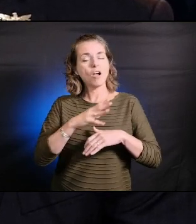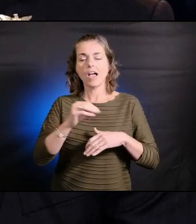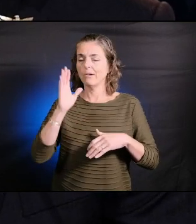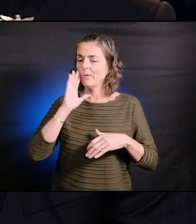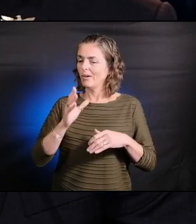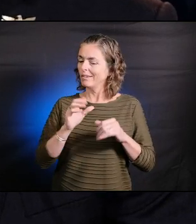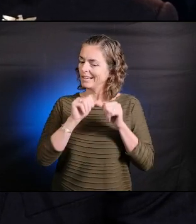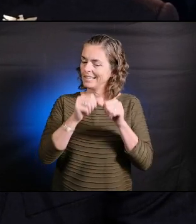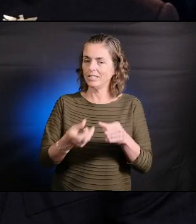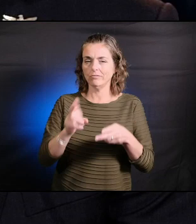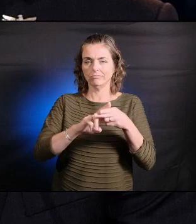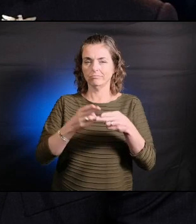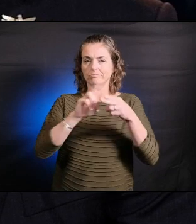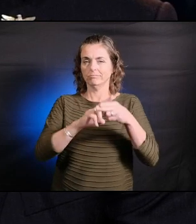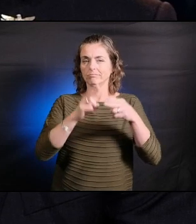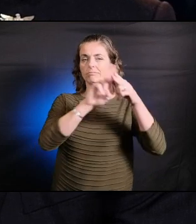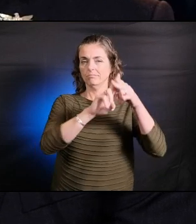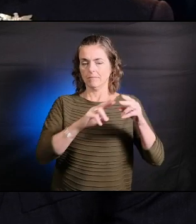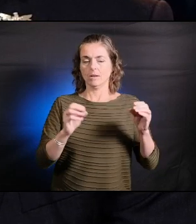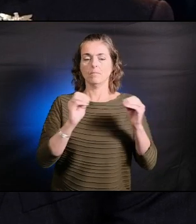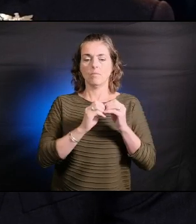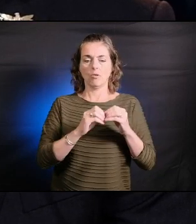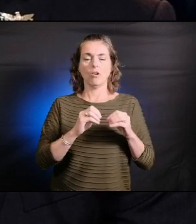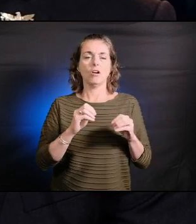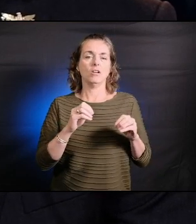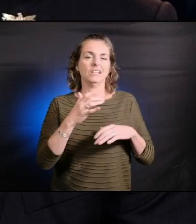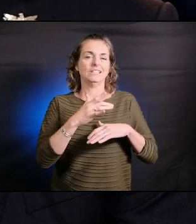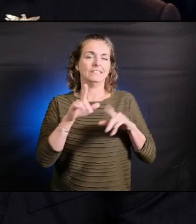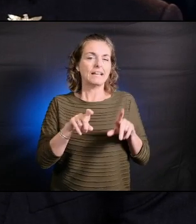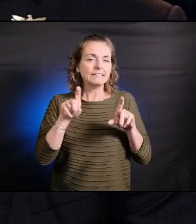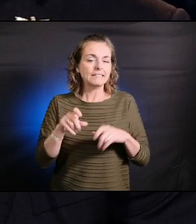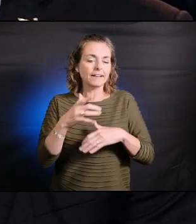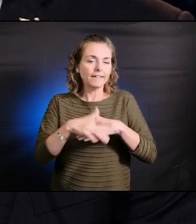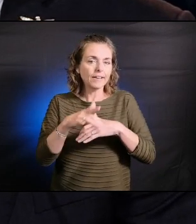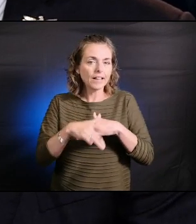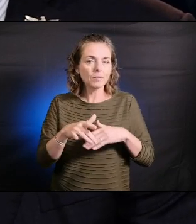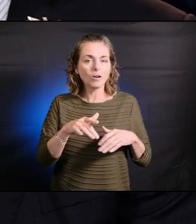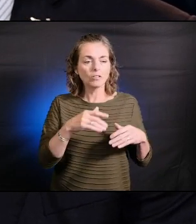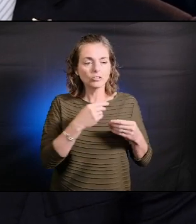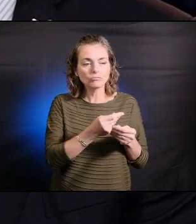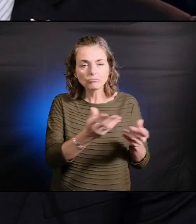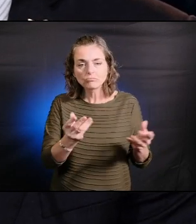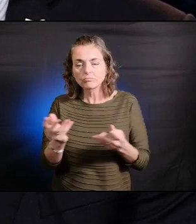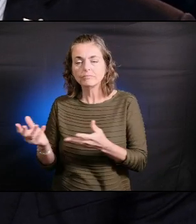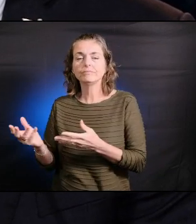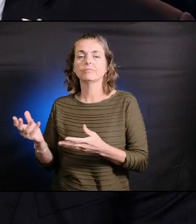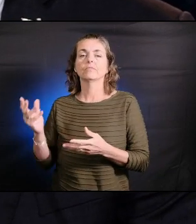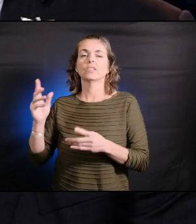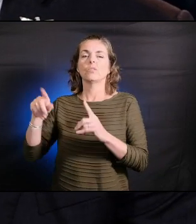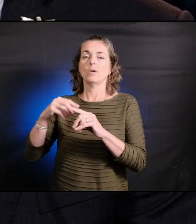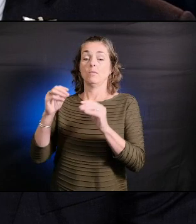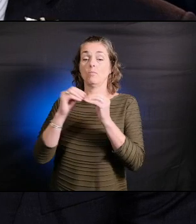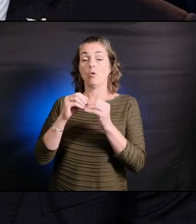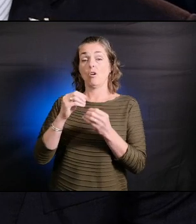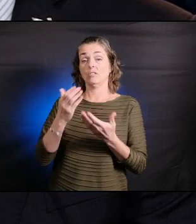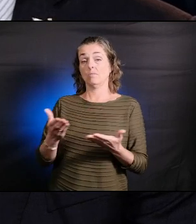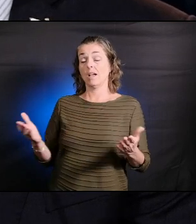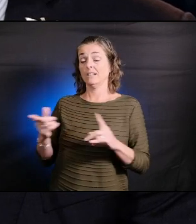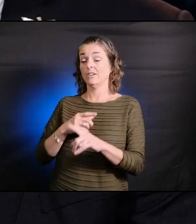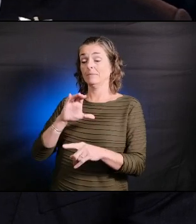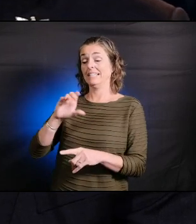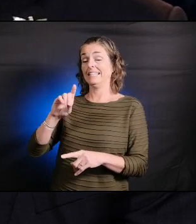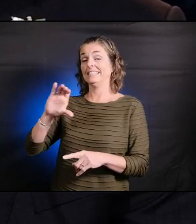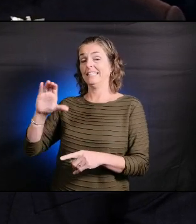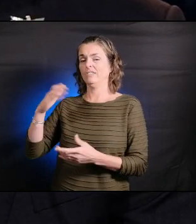to increase as we move on and we get more supplies in from the CDC and other vendors. On our